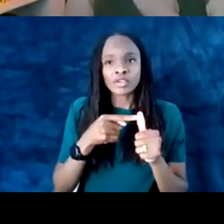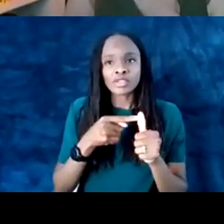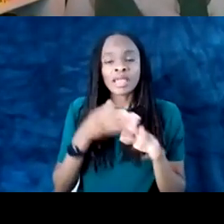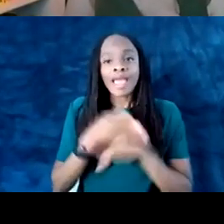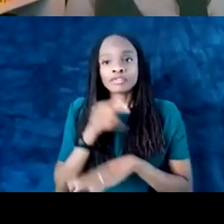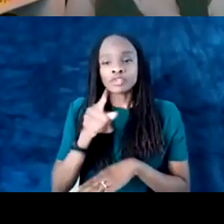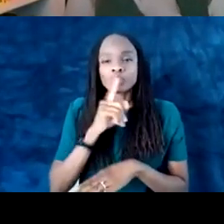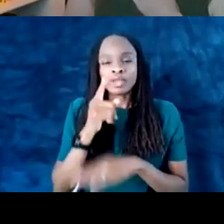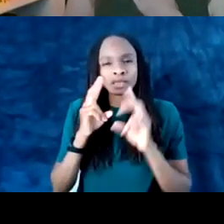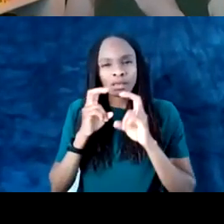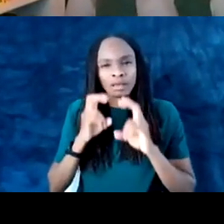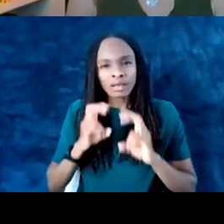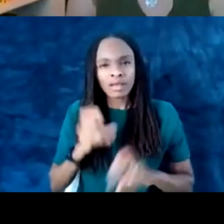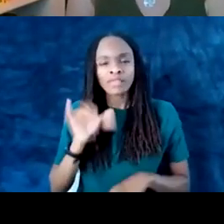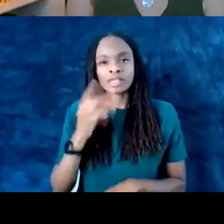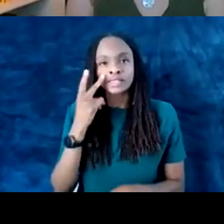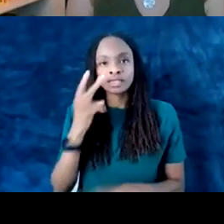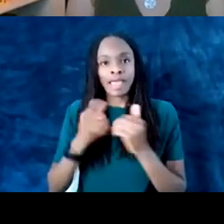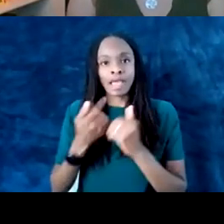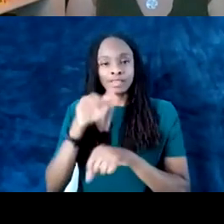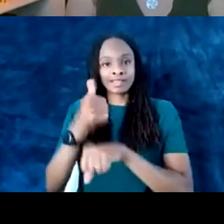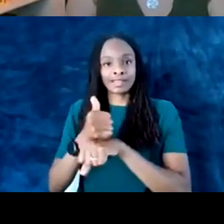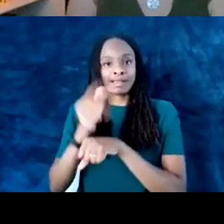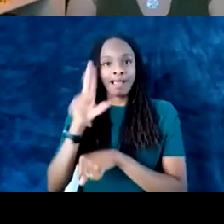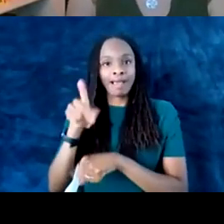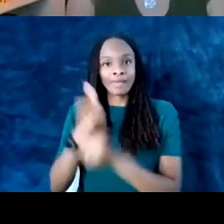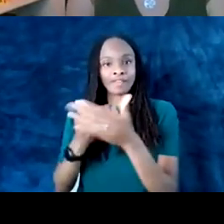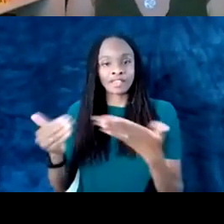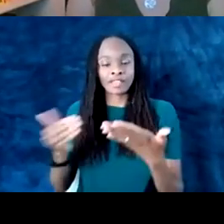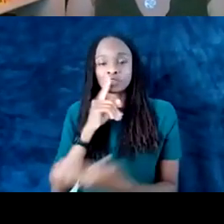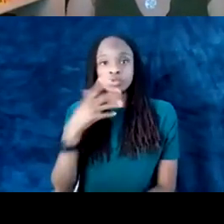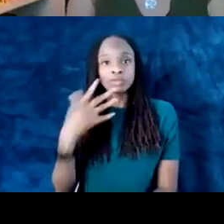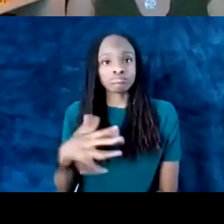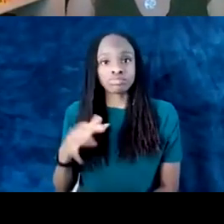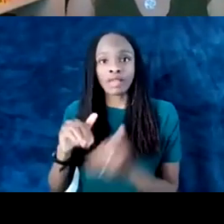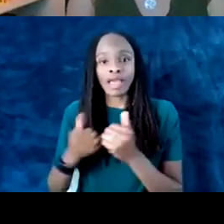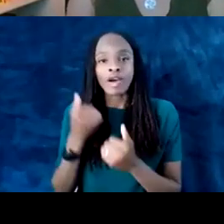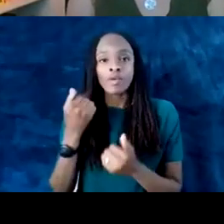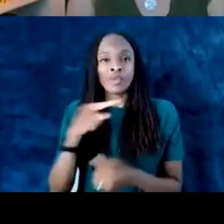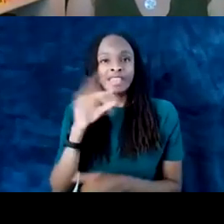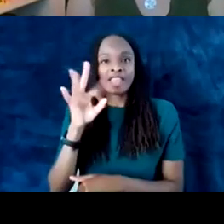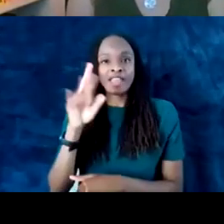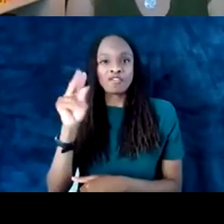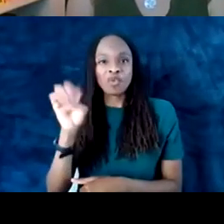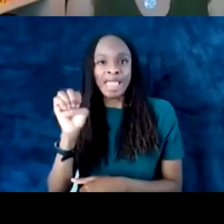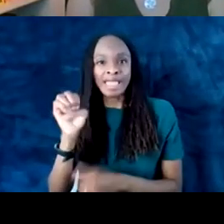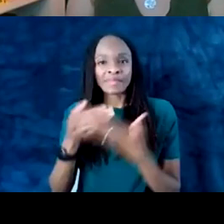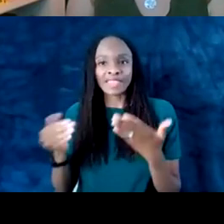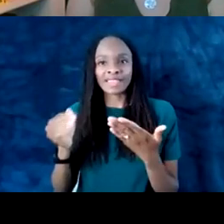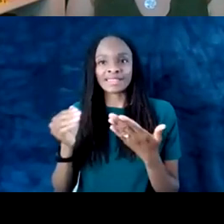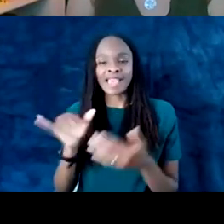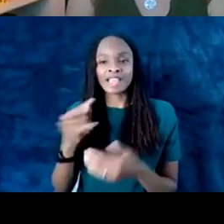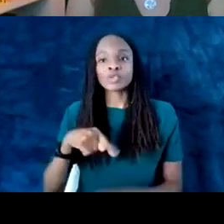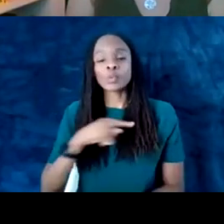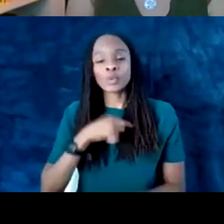drill down on that and you see how we frame everything, it's remarkable the degree to which we frame things as we are